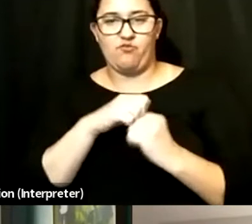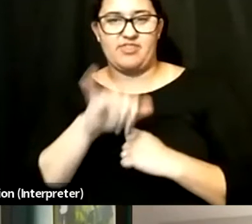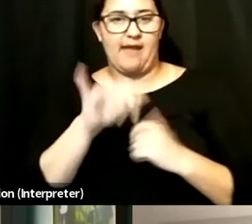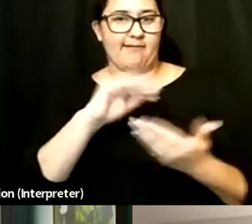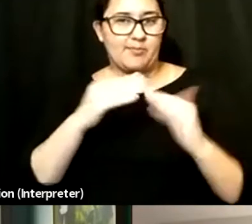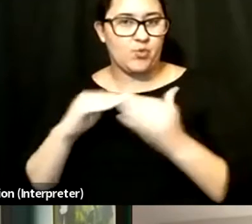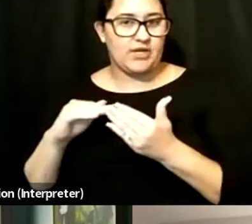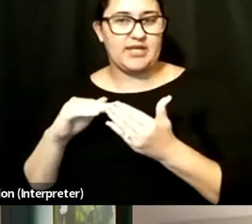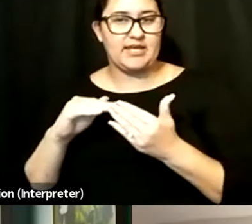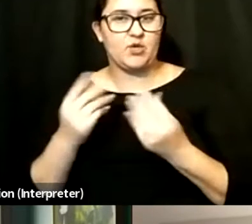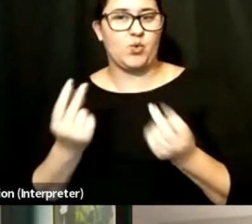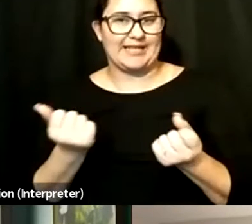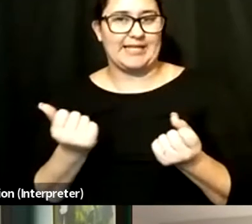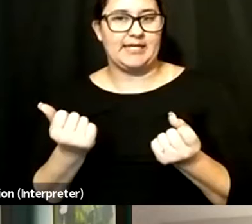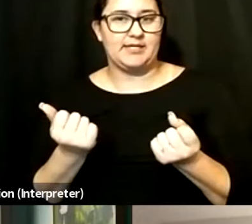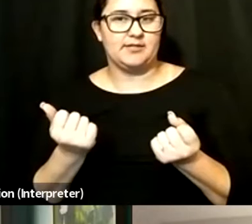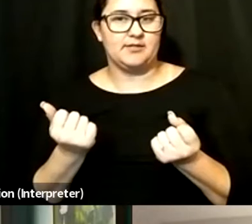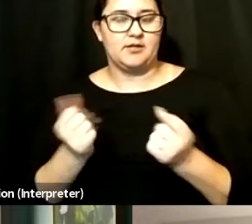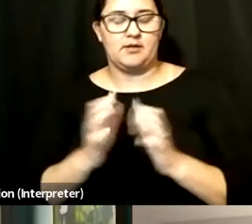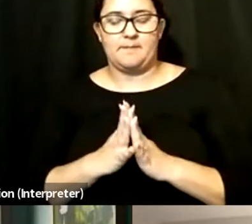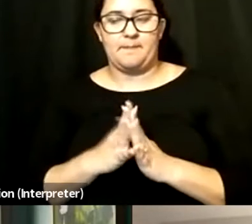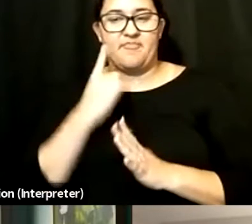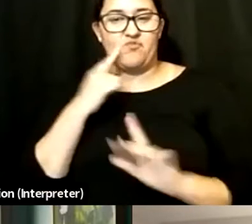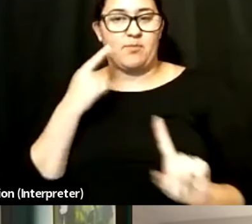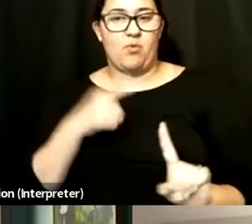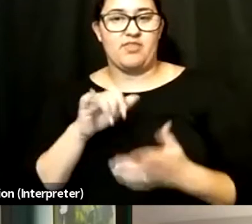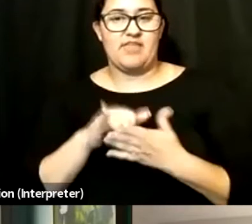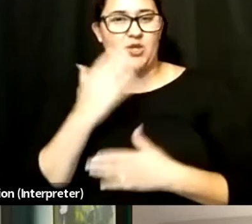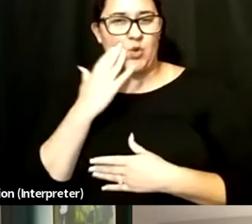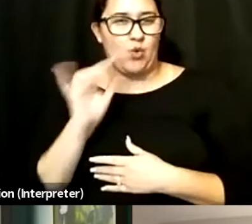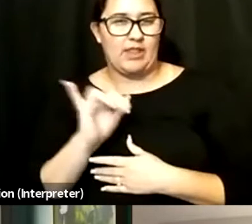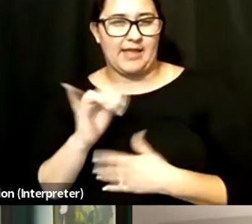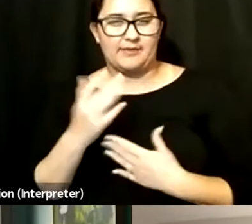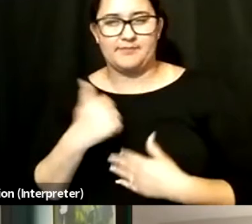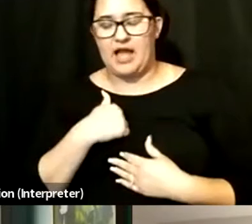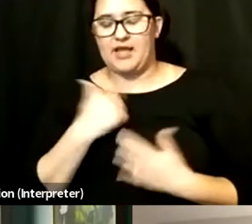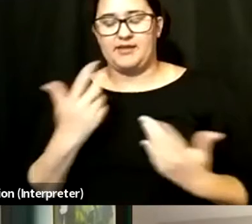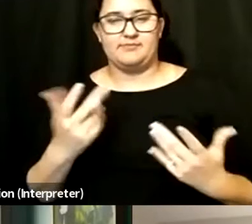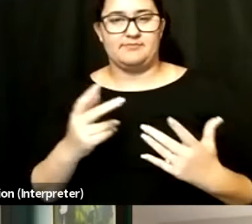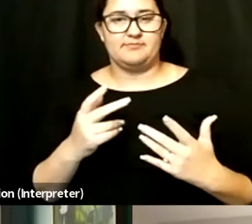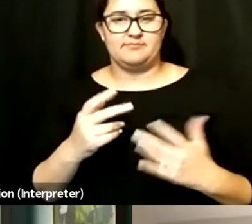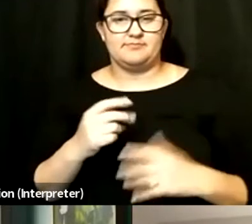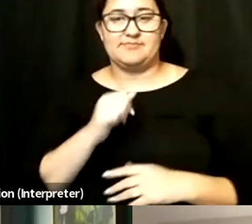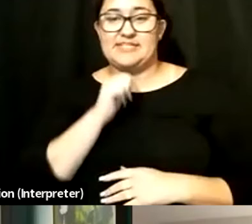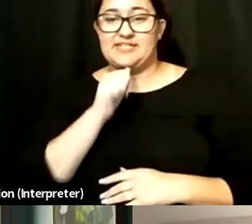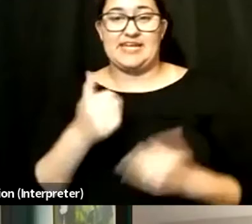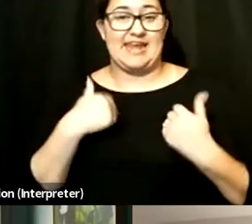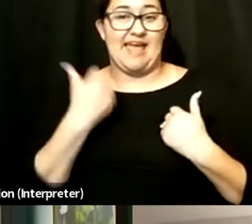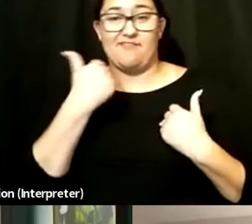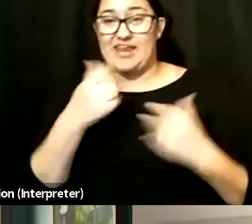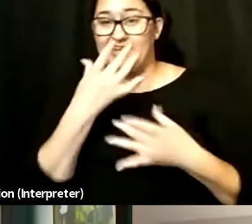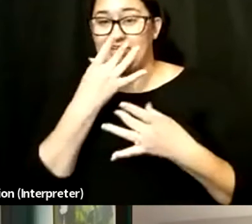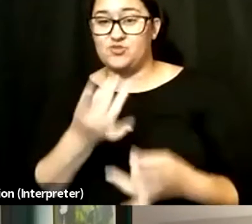community pretty quickly, to the point where, you know, like, I very much didn't have any interest in